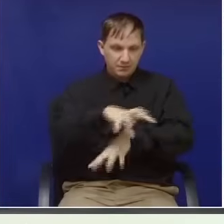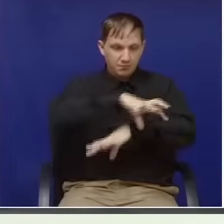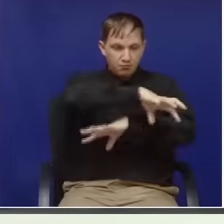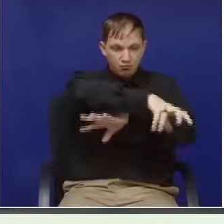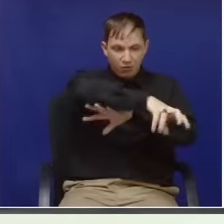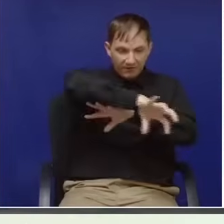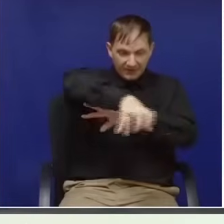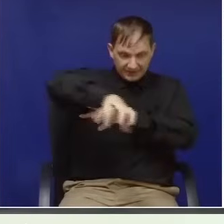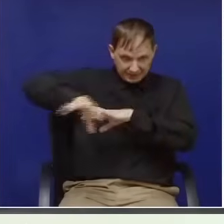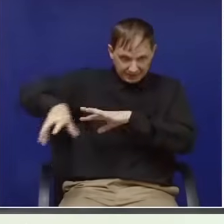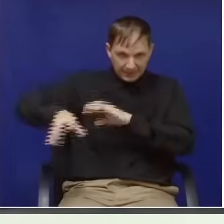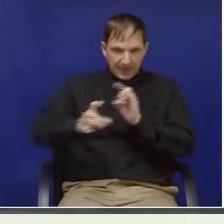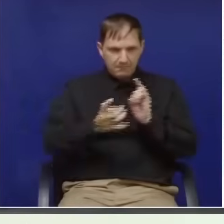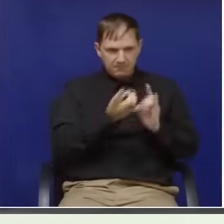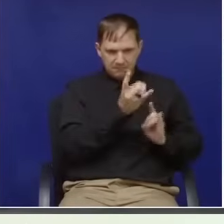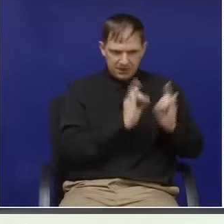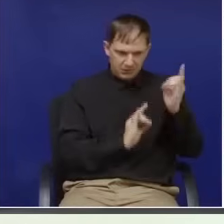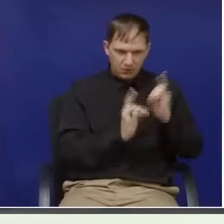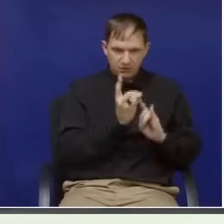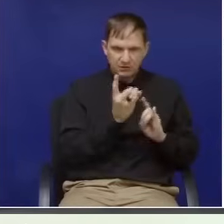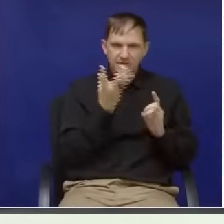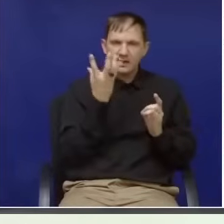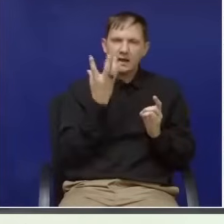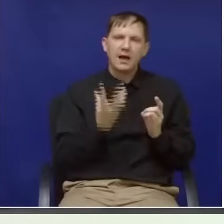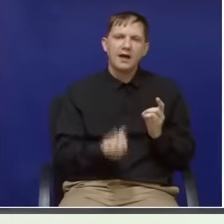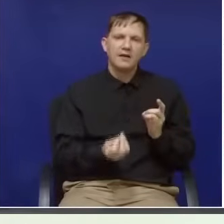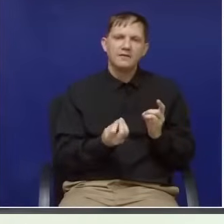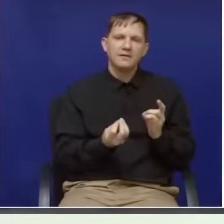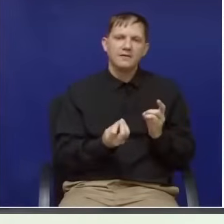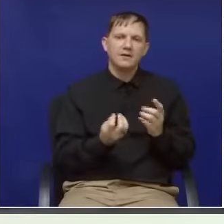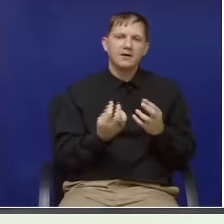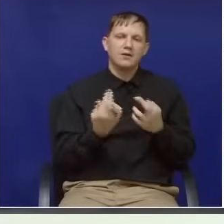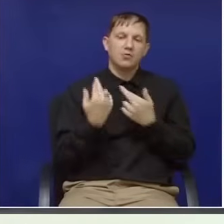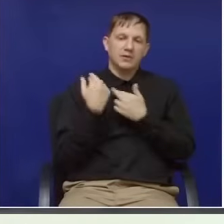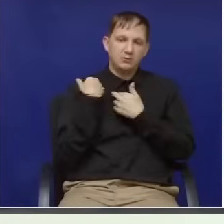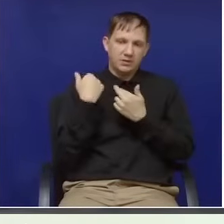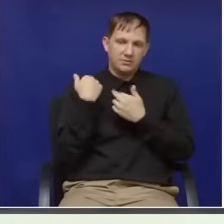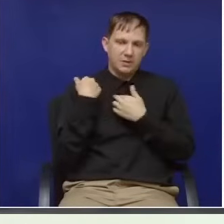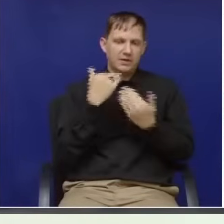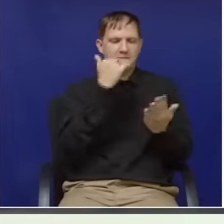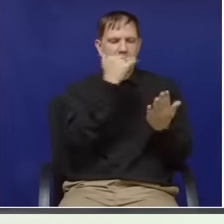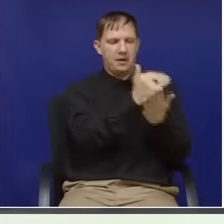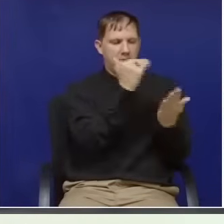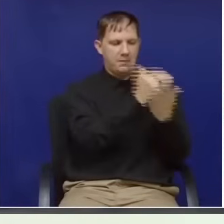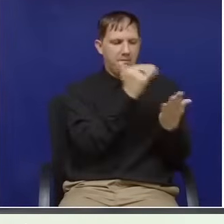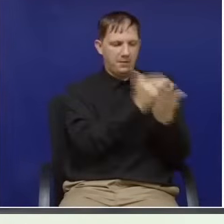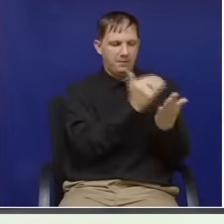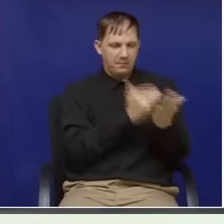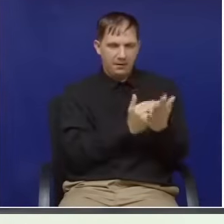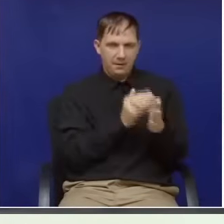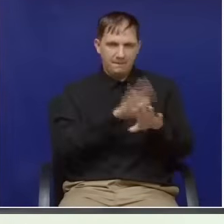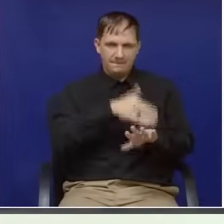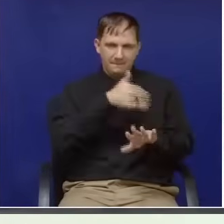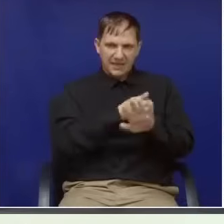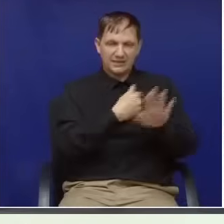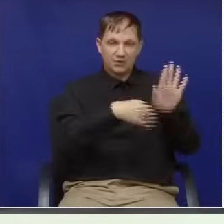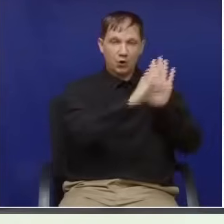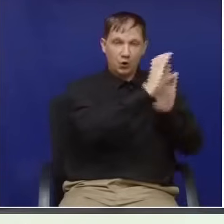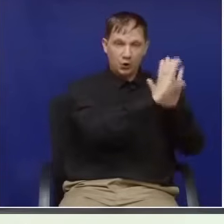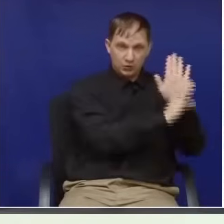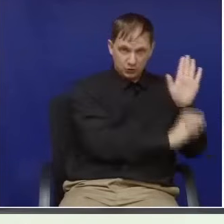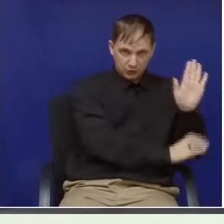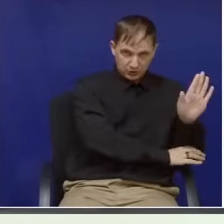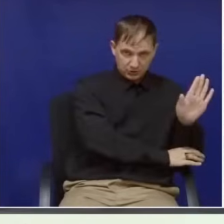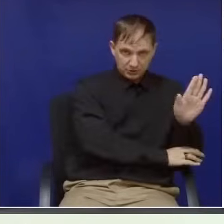the metros have outlined responsibilities in terms of the Constitution of the Republic.